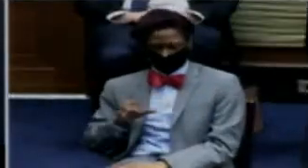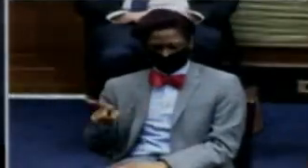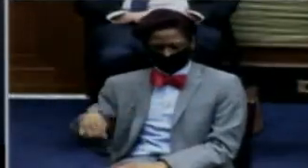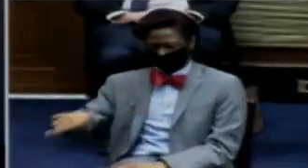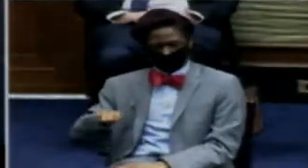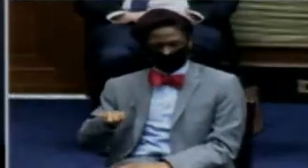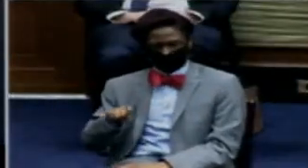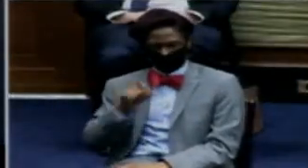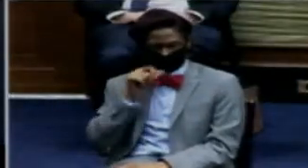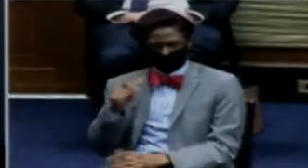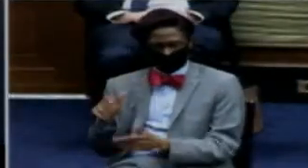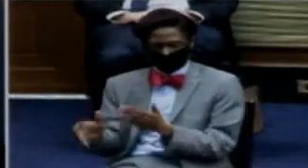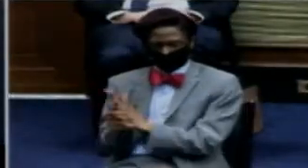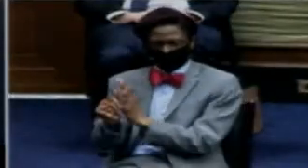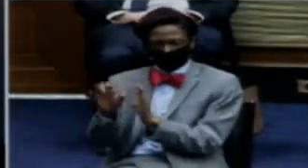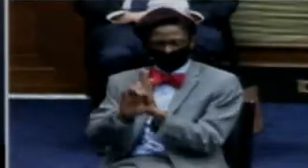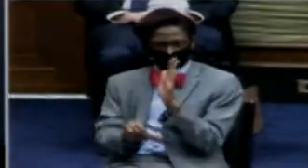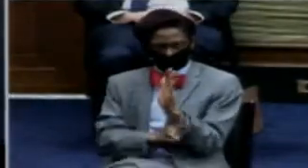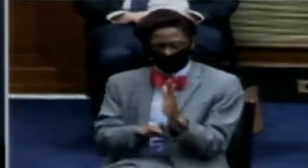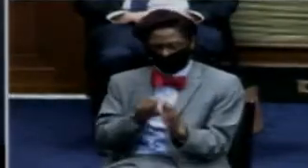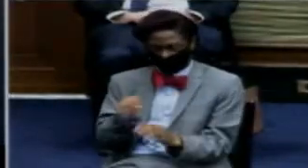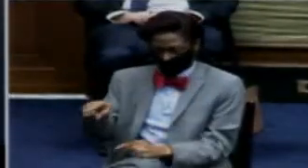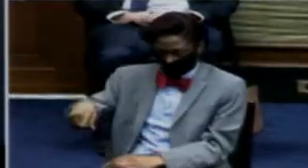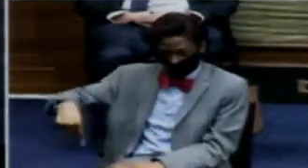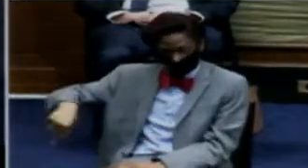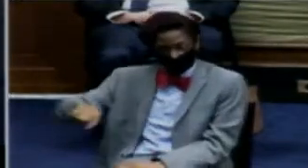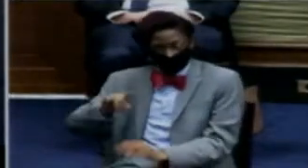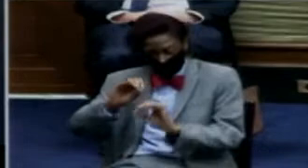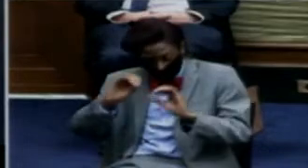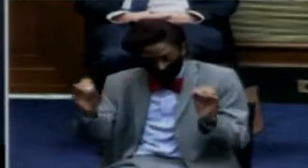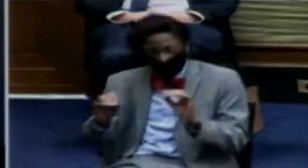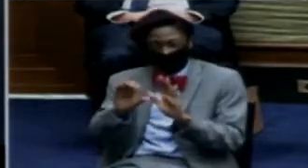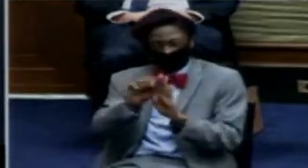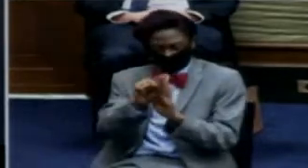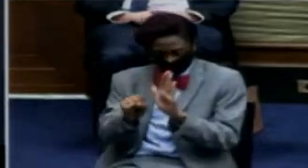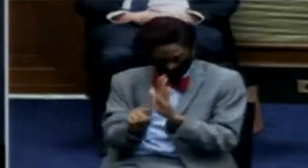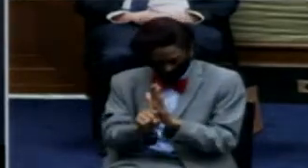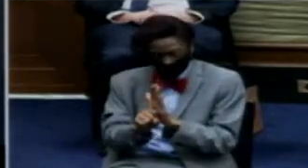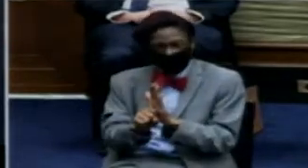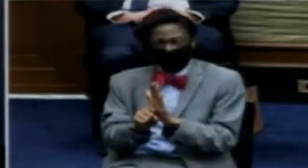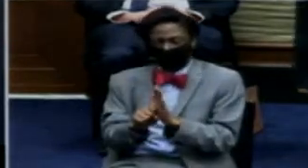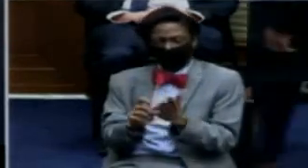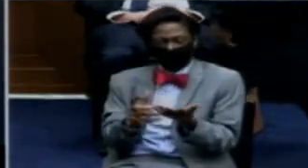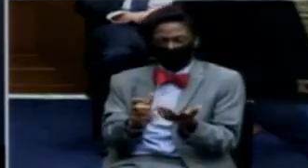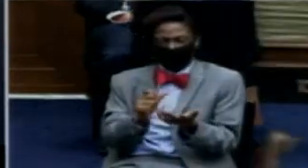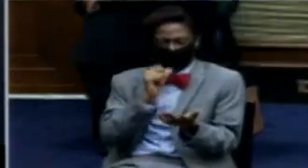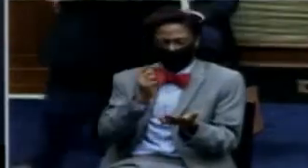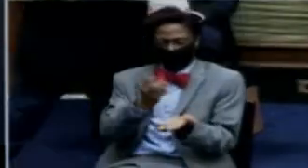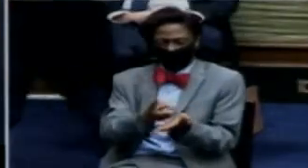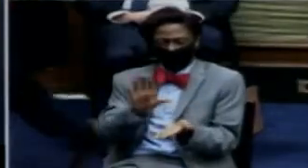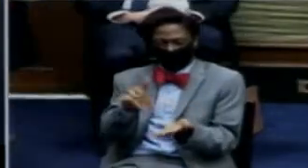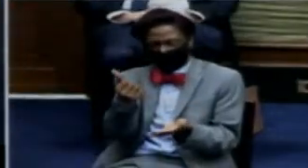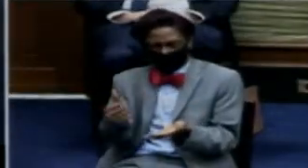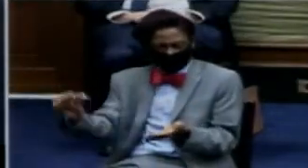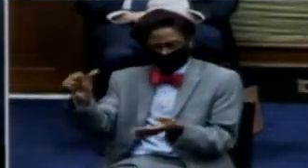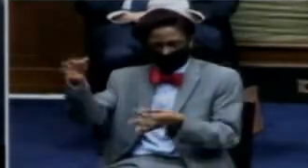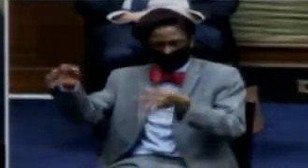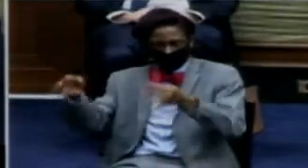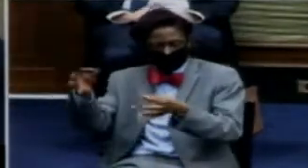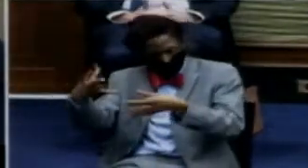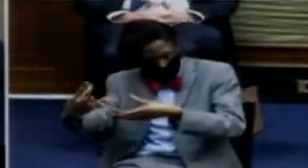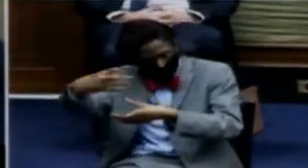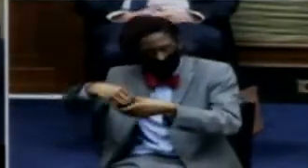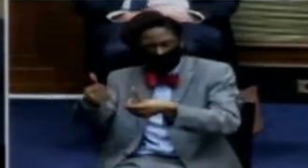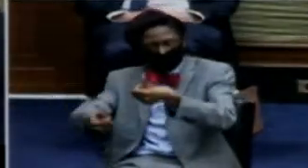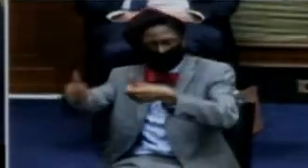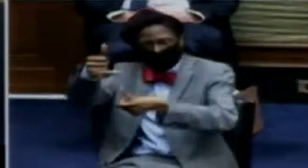amendment, and no statehood admission has ever been invalidated by any court in the land, including the Supreme Court of the